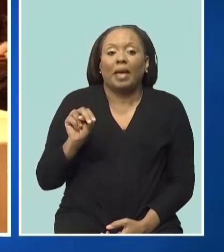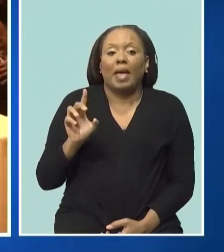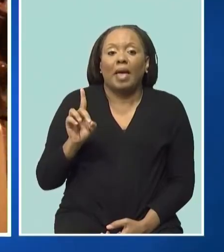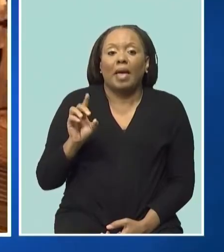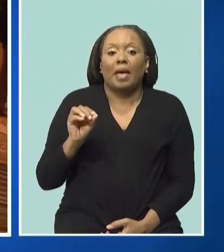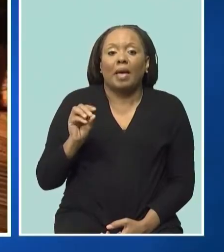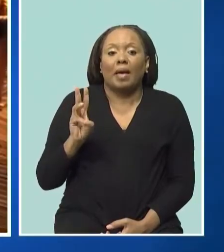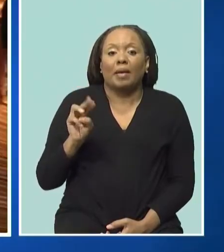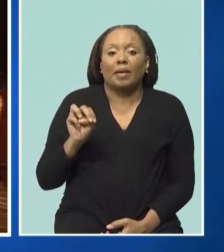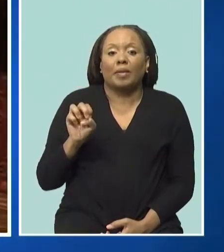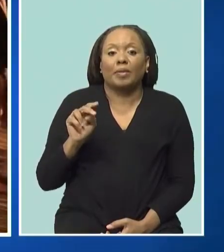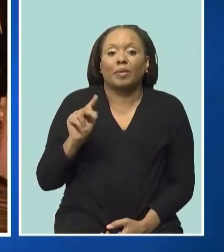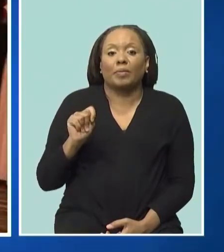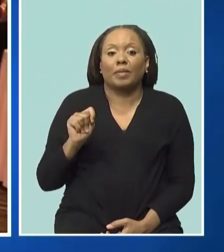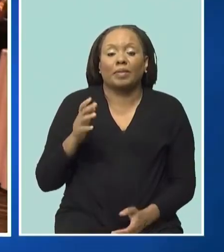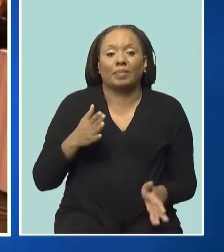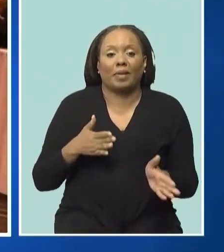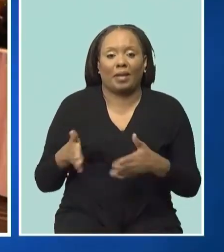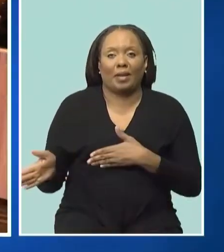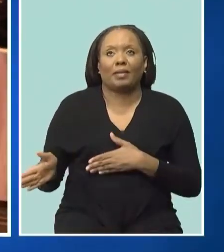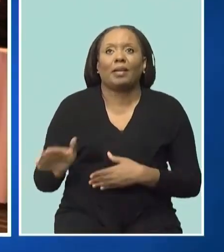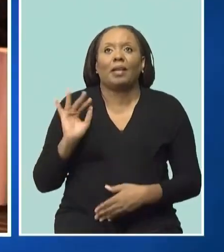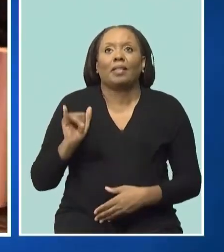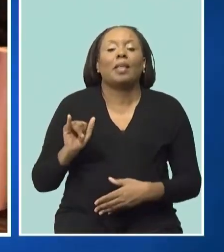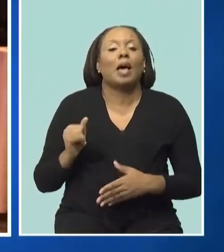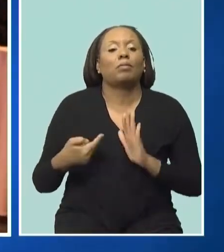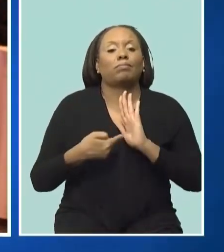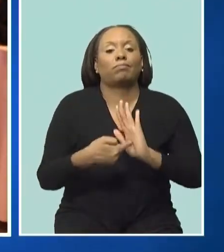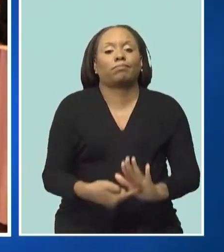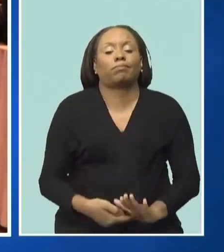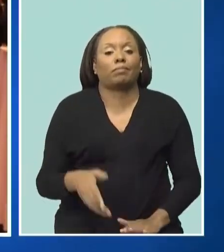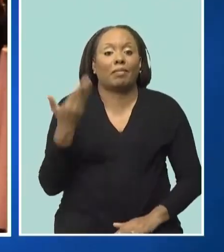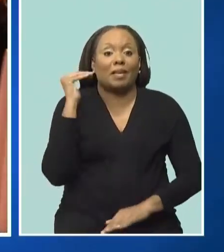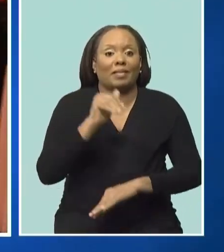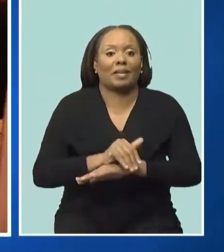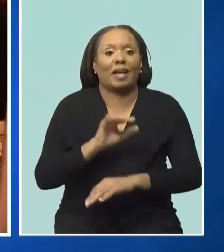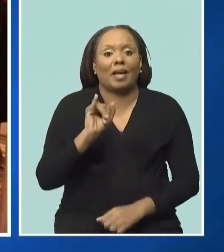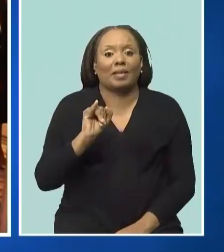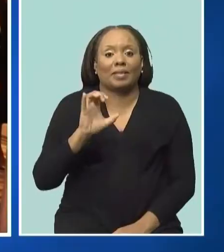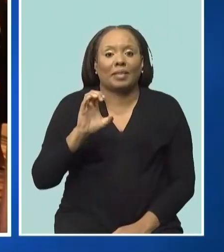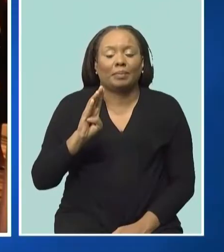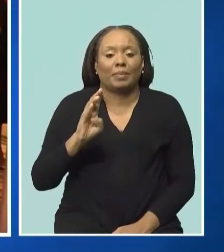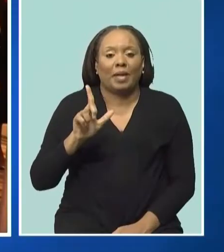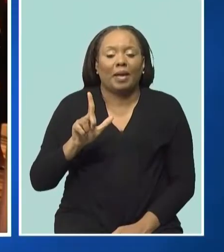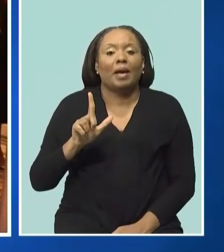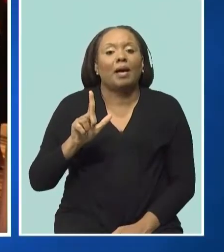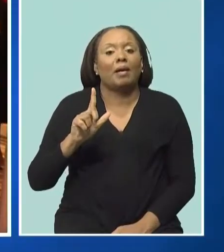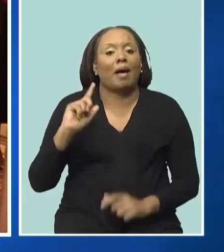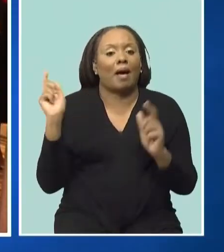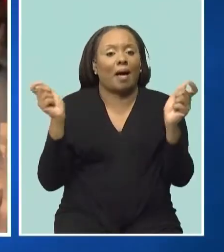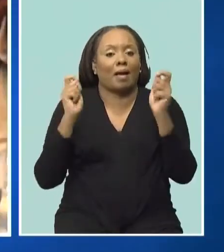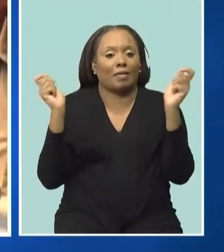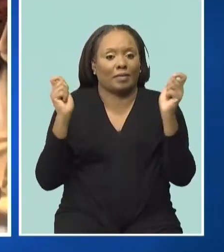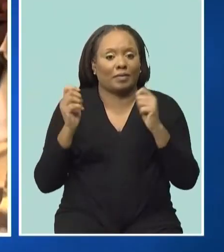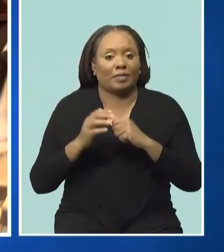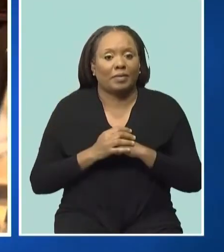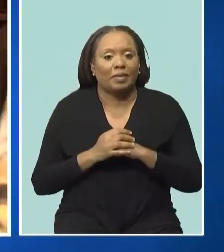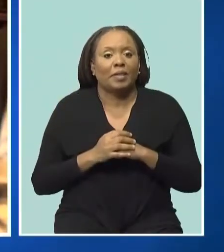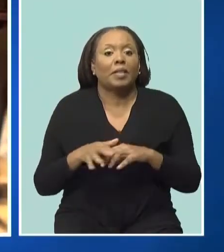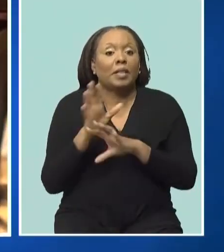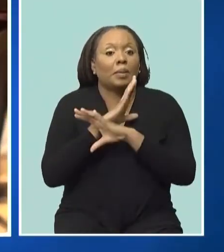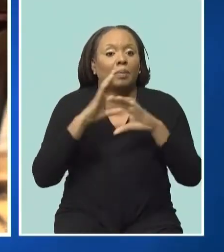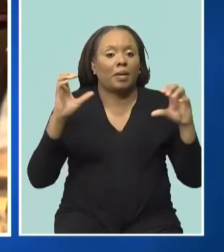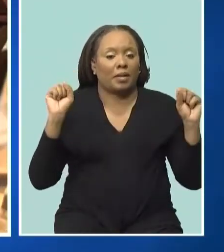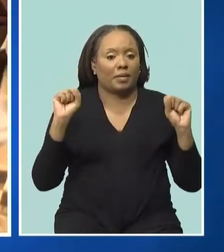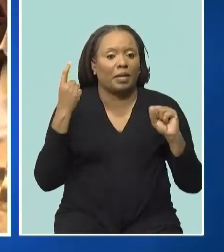of the Insurance Corporation of Barbados Limited. Senior Vice President, Sales and Marketing, Camille Pereira, called it a game changer